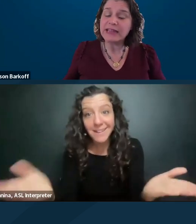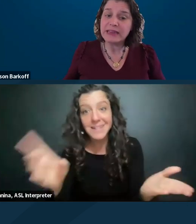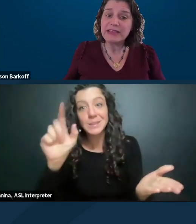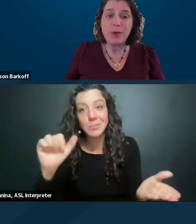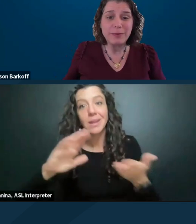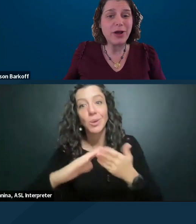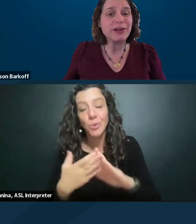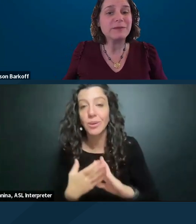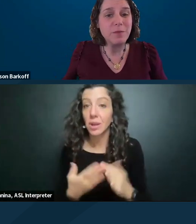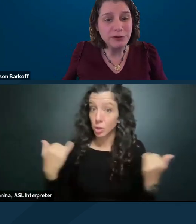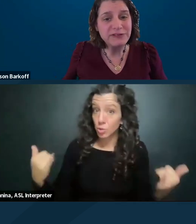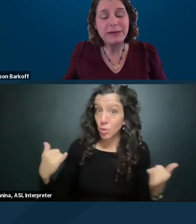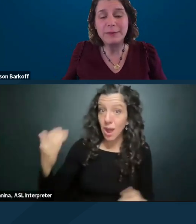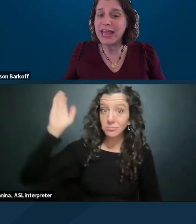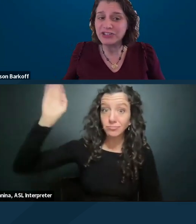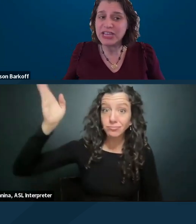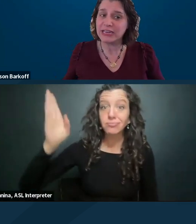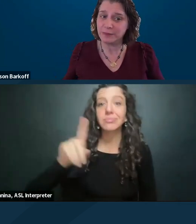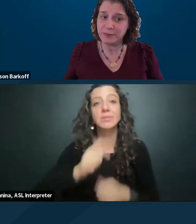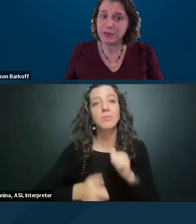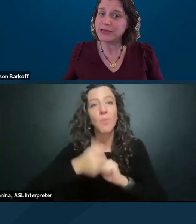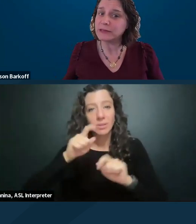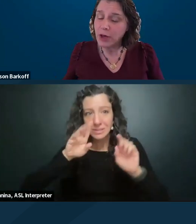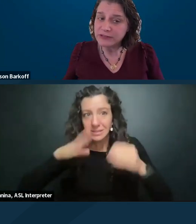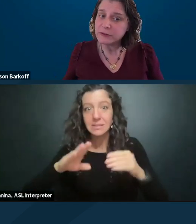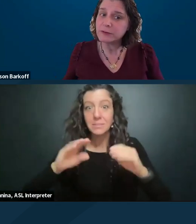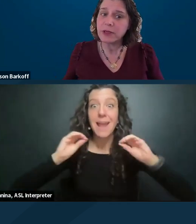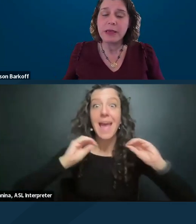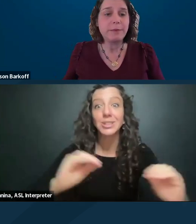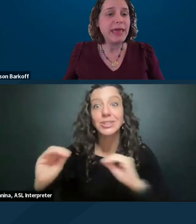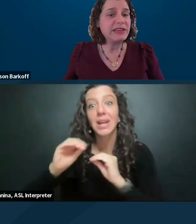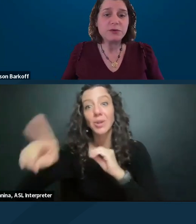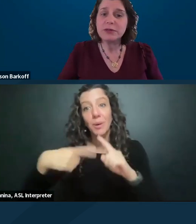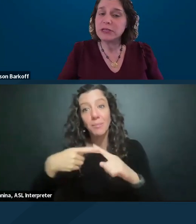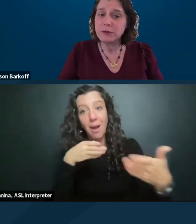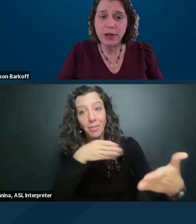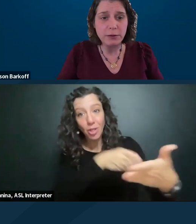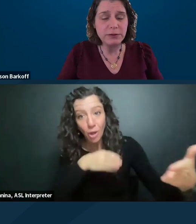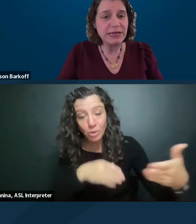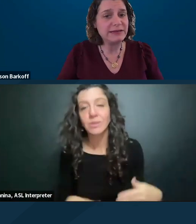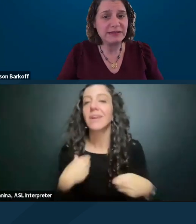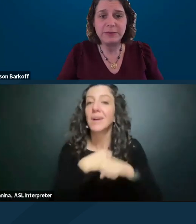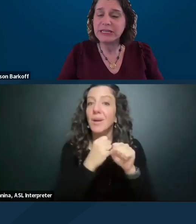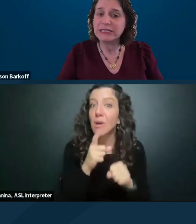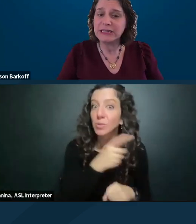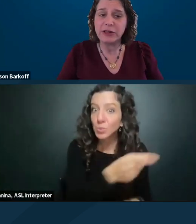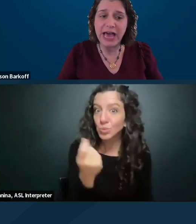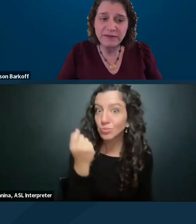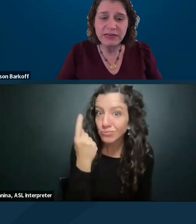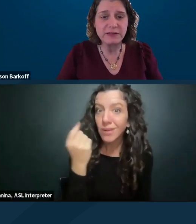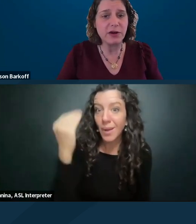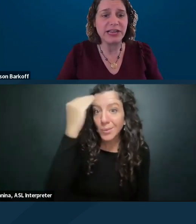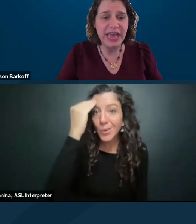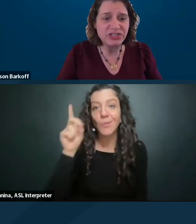community. And today's webinar is mostly about educating people about the lawsuit, making sure that you know that disability